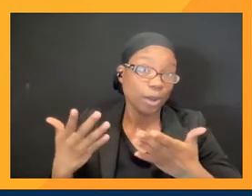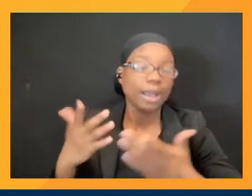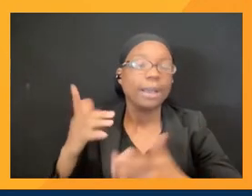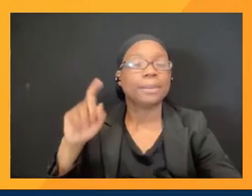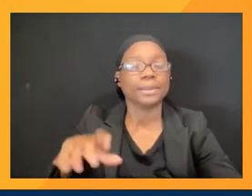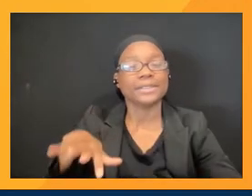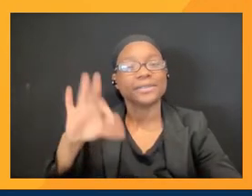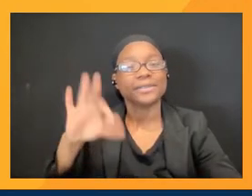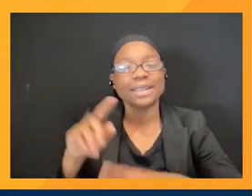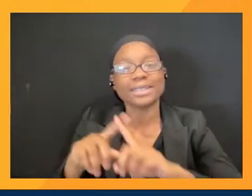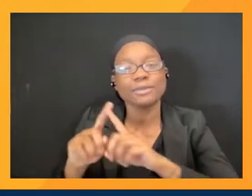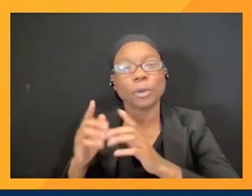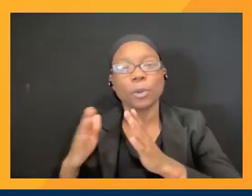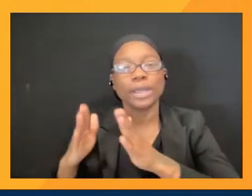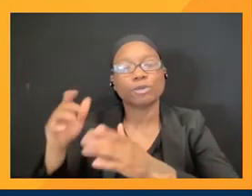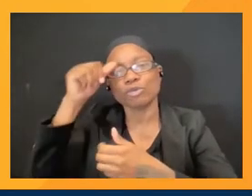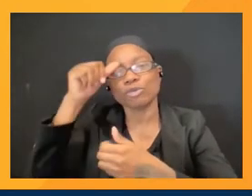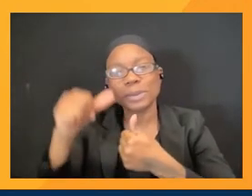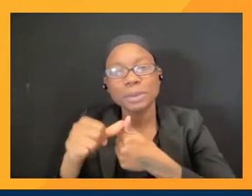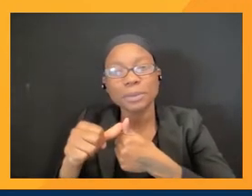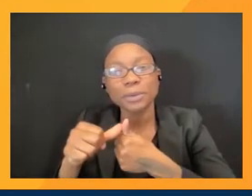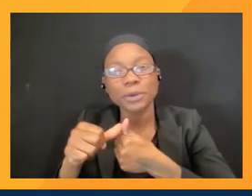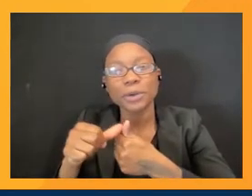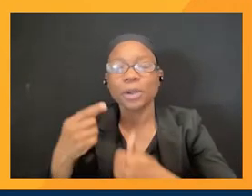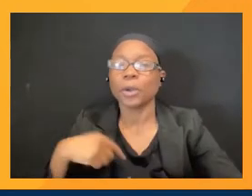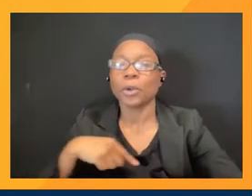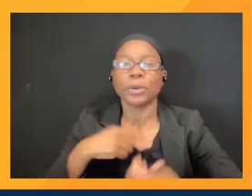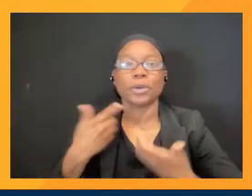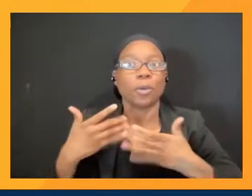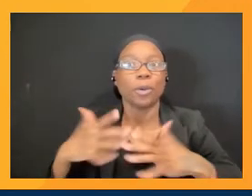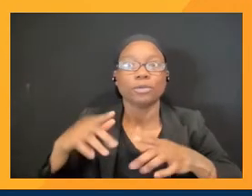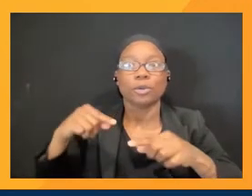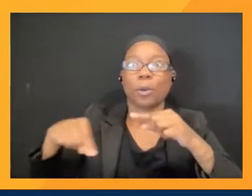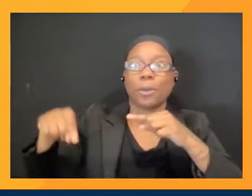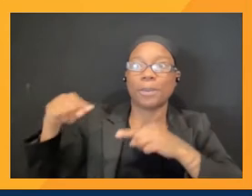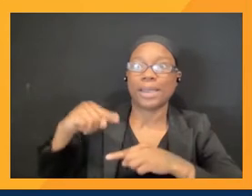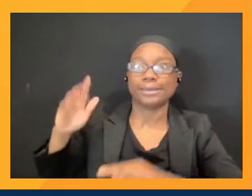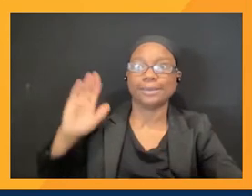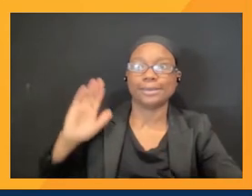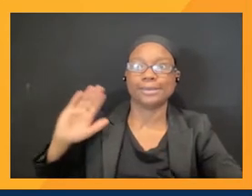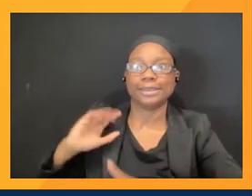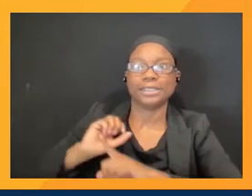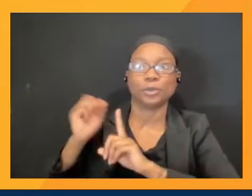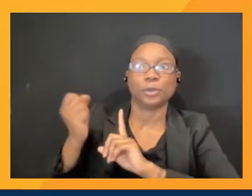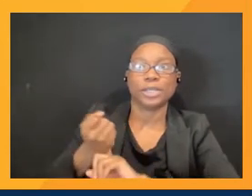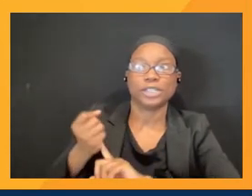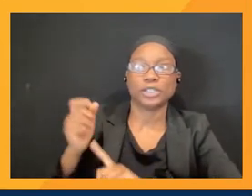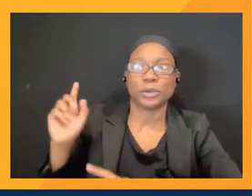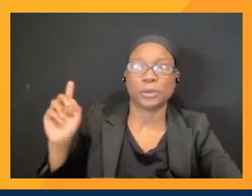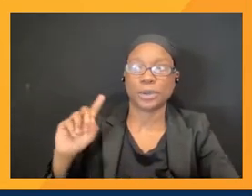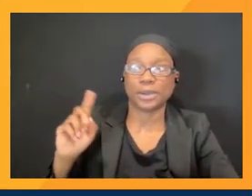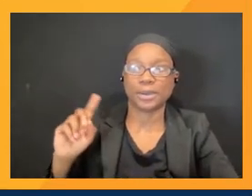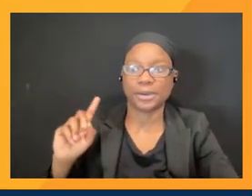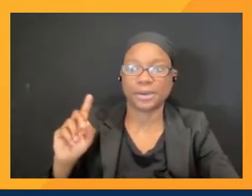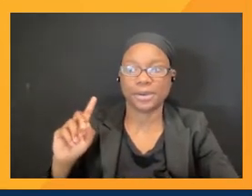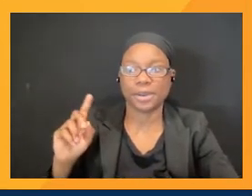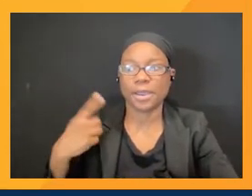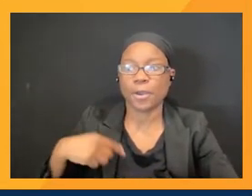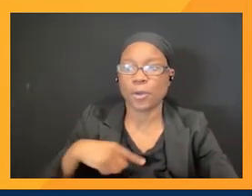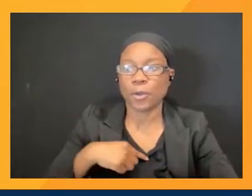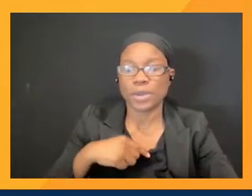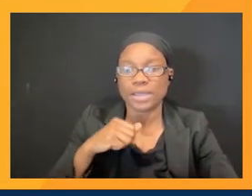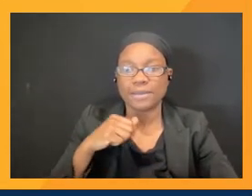salient there to me. As an illustration of and I think you use these words, so I'm just going to like try to lift them back